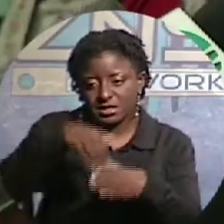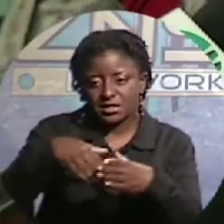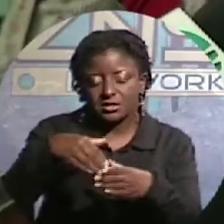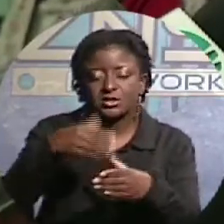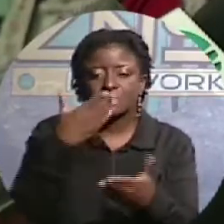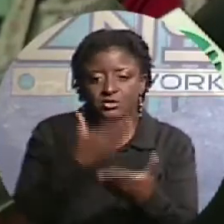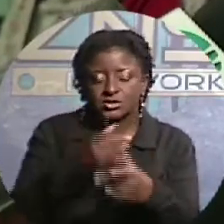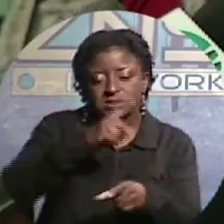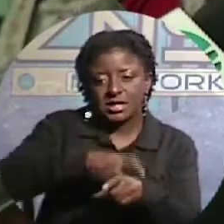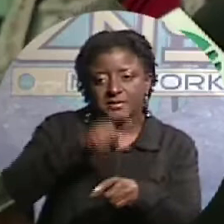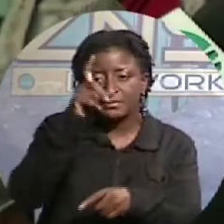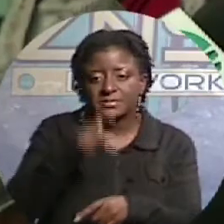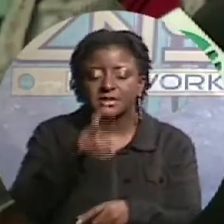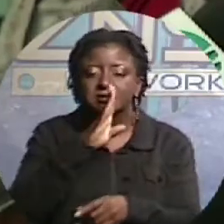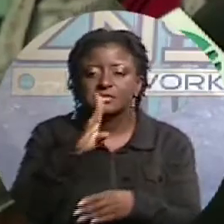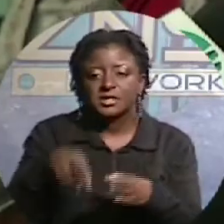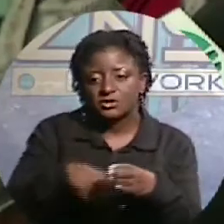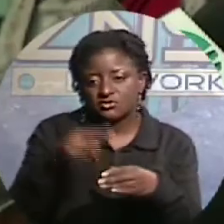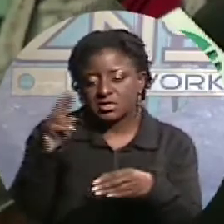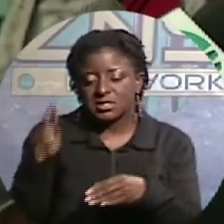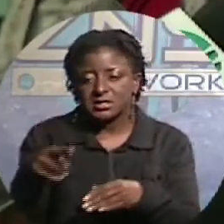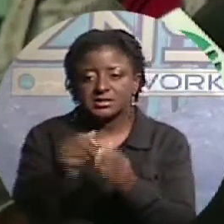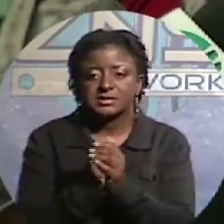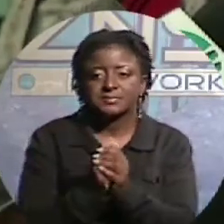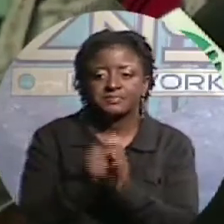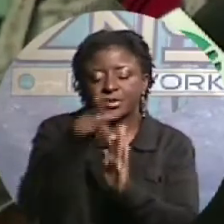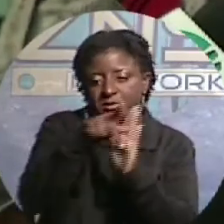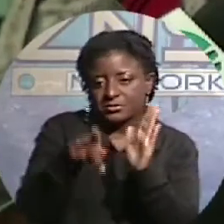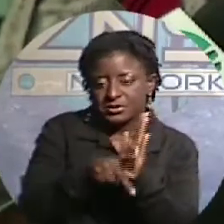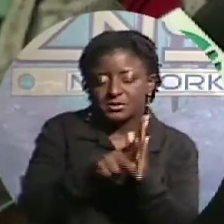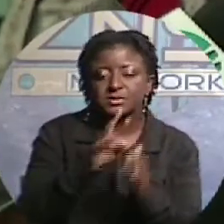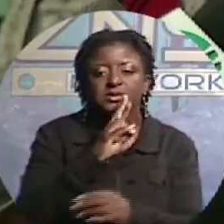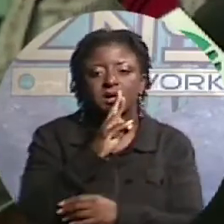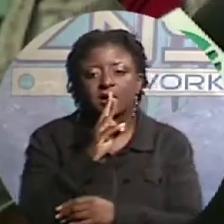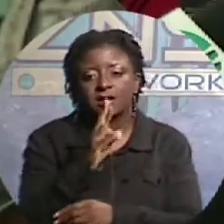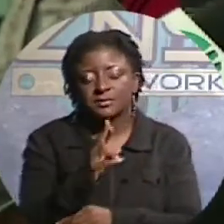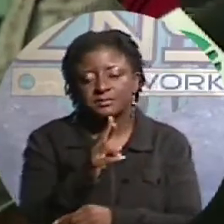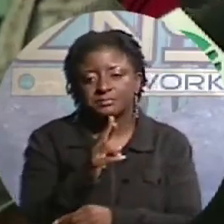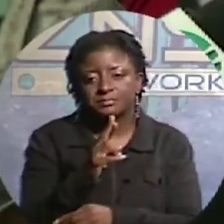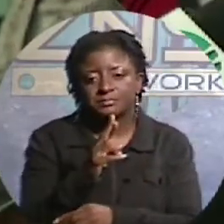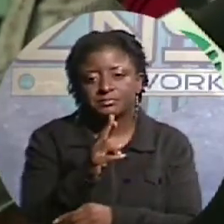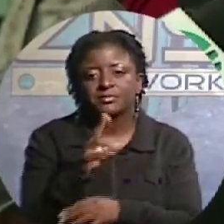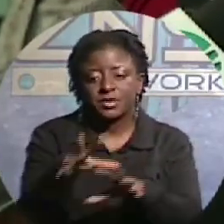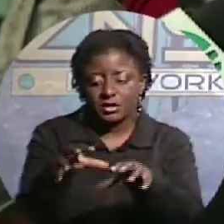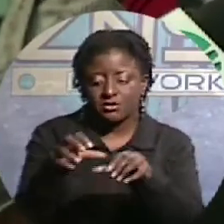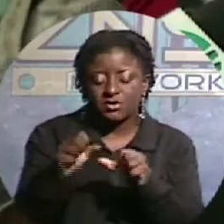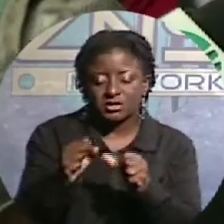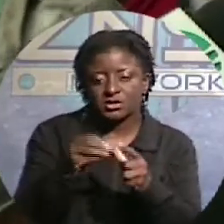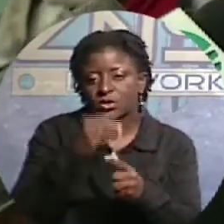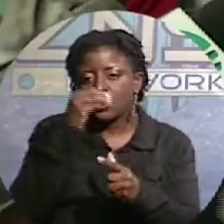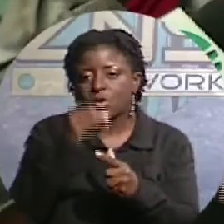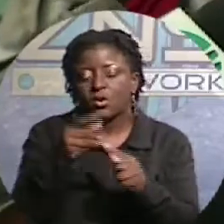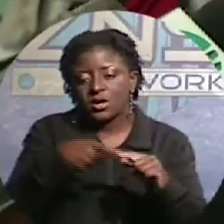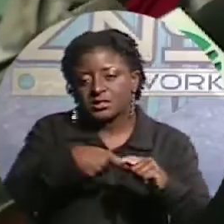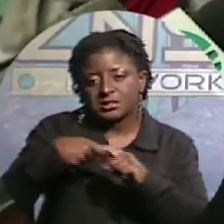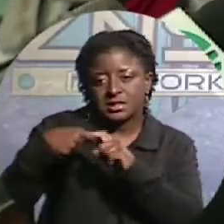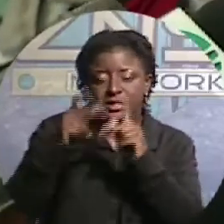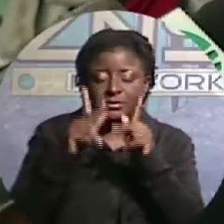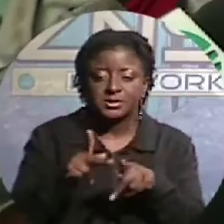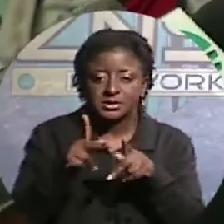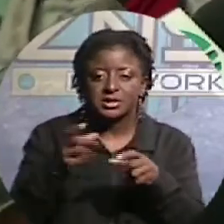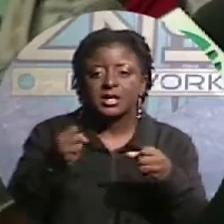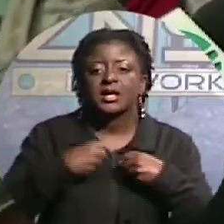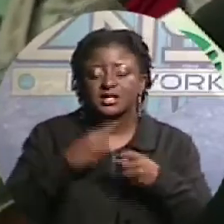released. Quote, the principles are, an arrested or detained person has a right